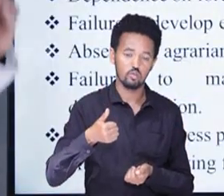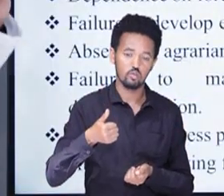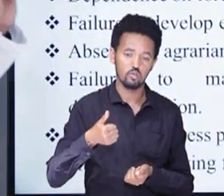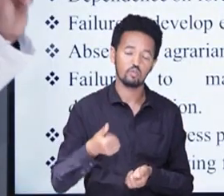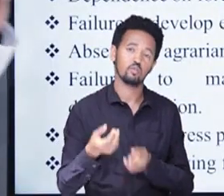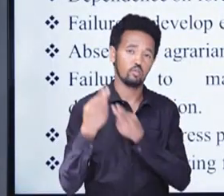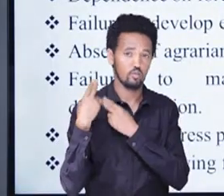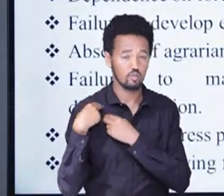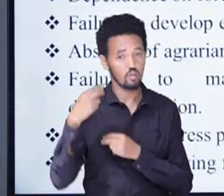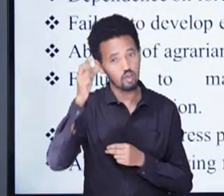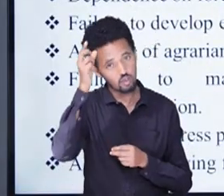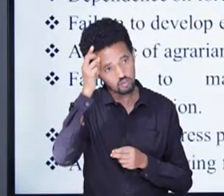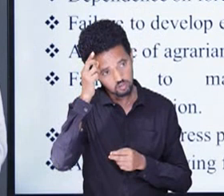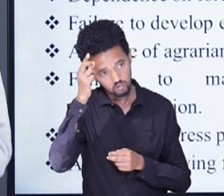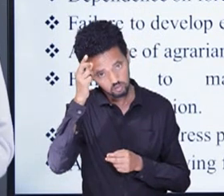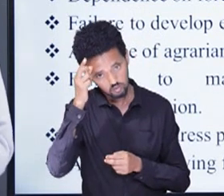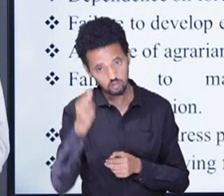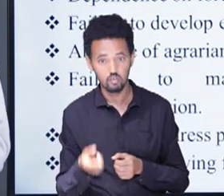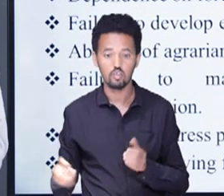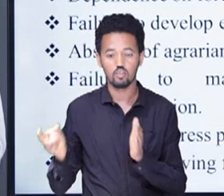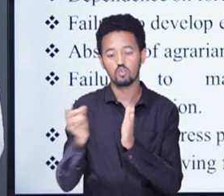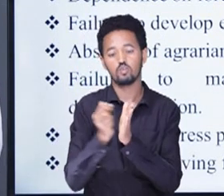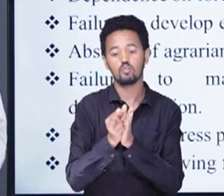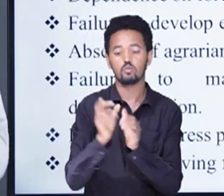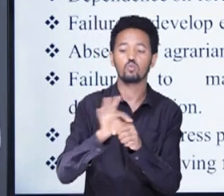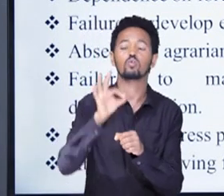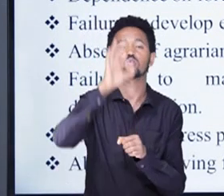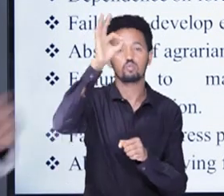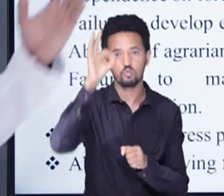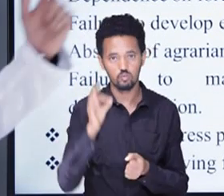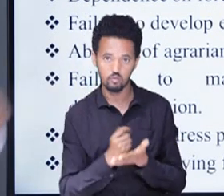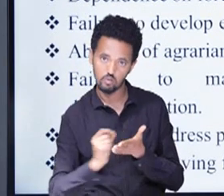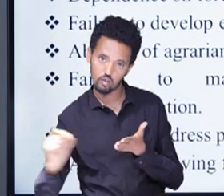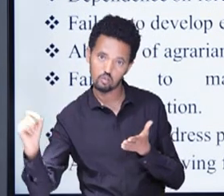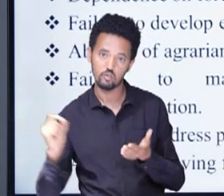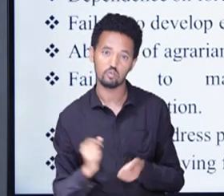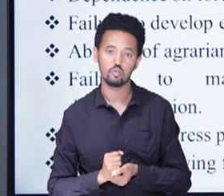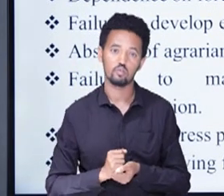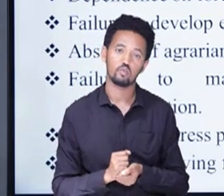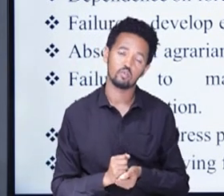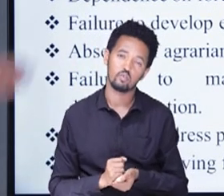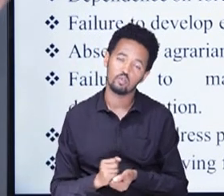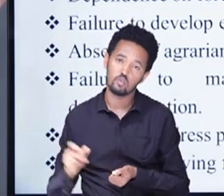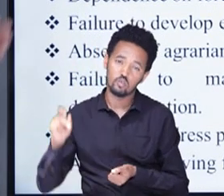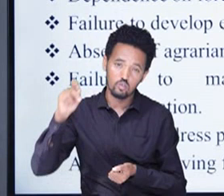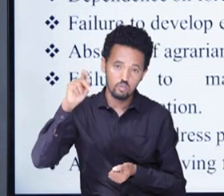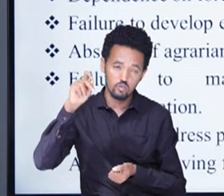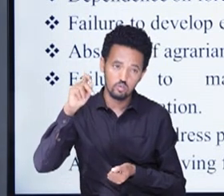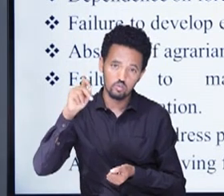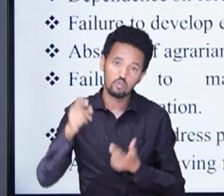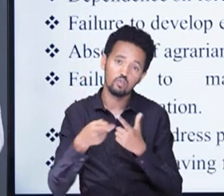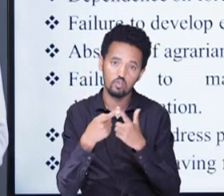time, absence of democratic right. This was the first drawback of Emperor Haile Selassie. Second